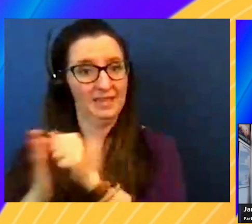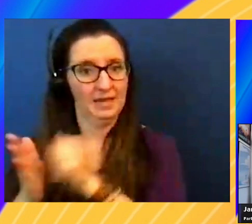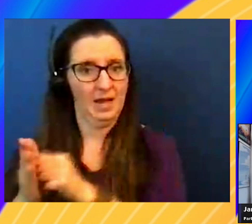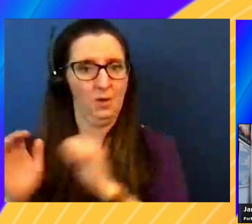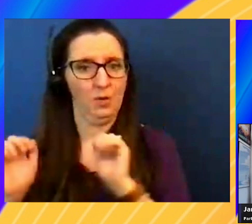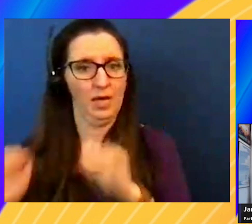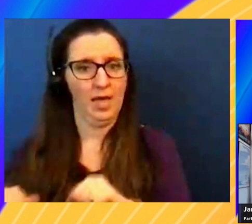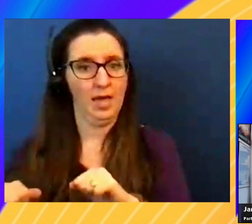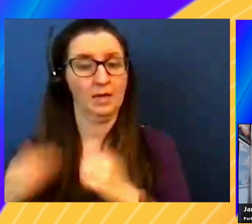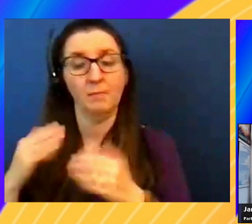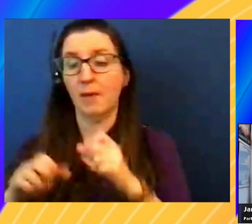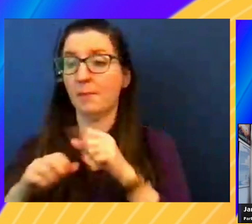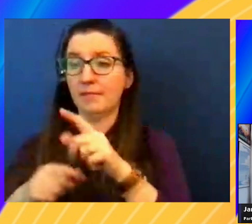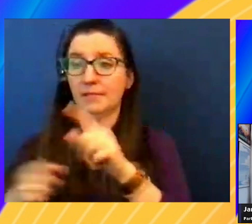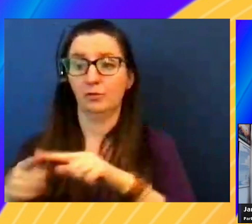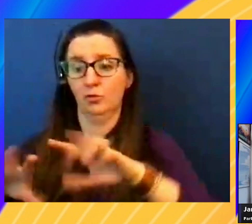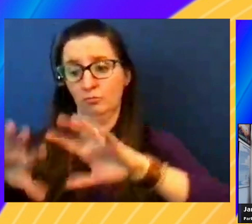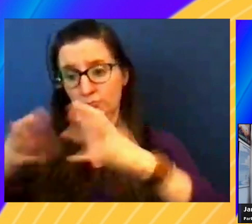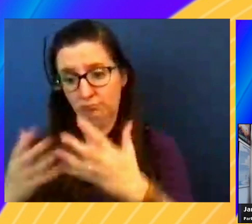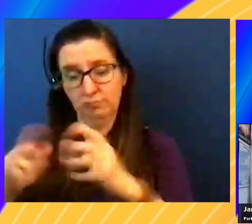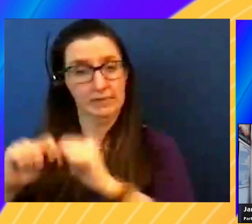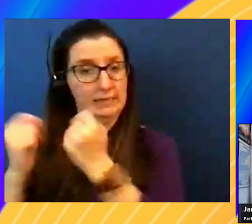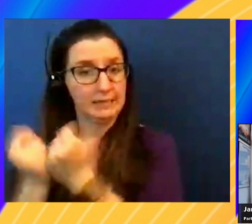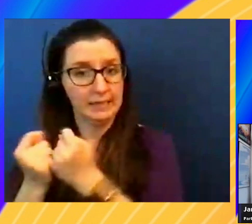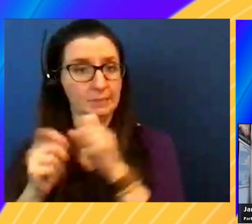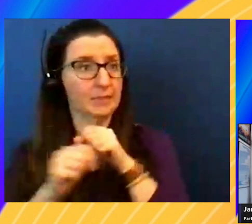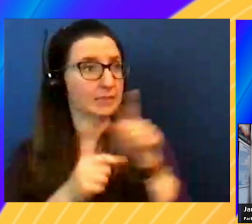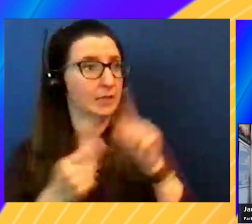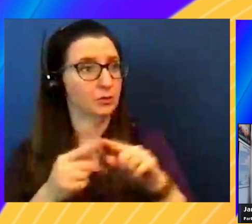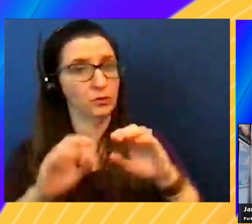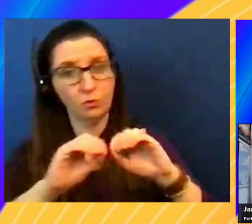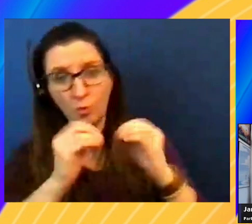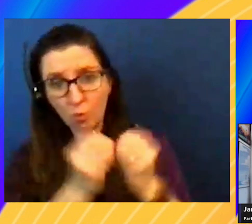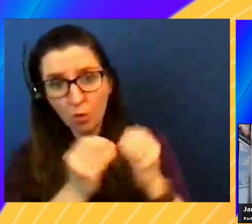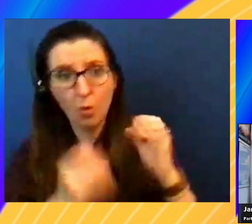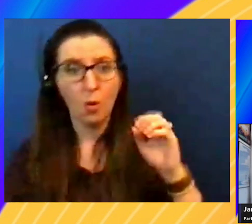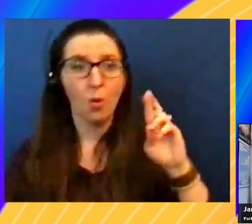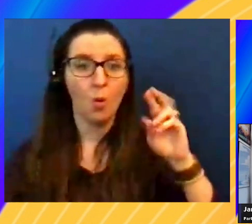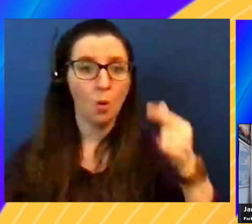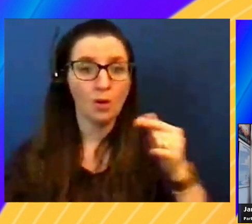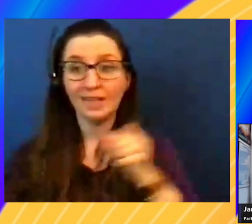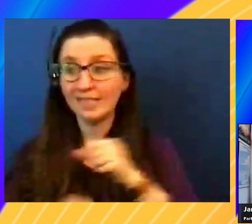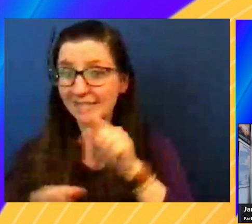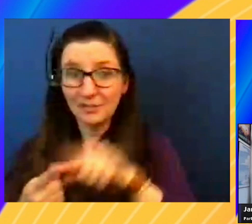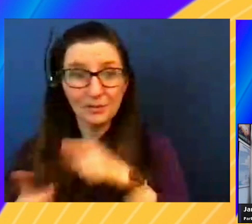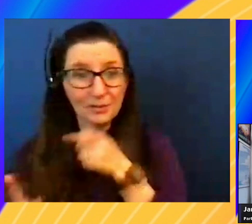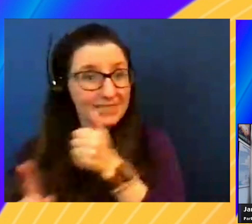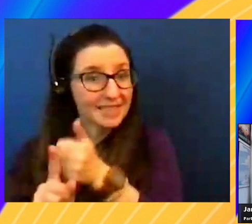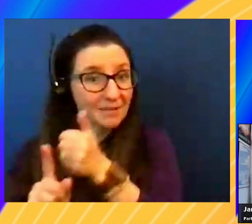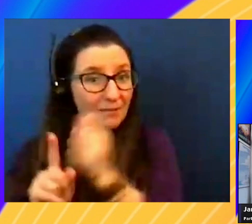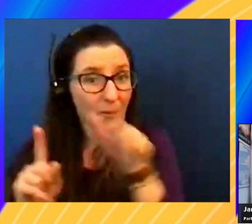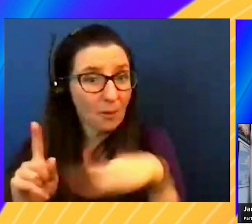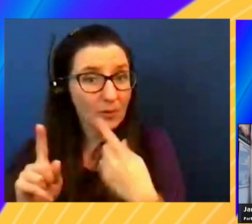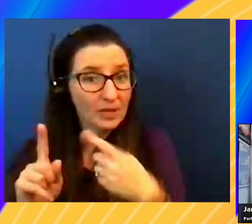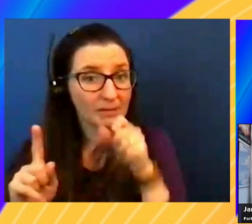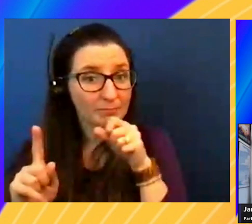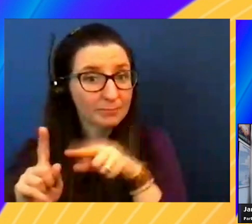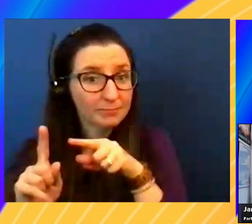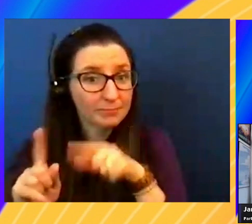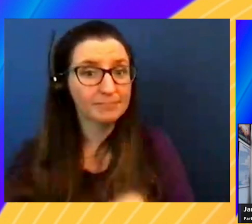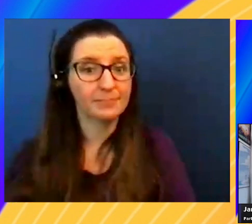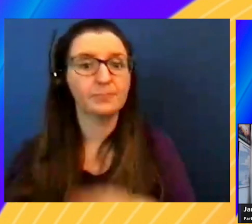entire team, it could be to an entire org, it can be just to yourself if you want. So I'll go ahead and select the